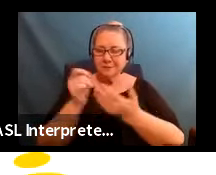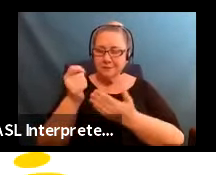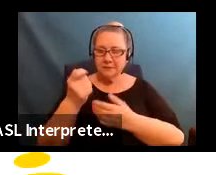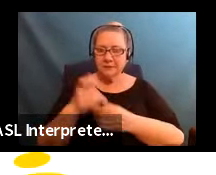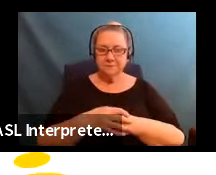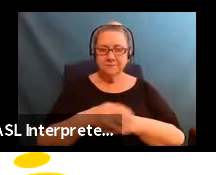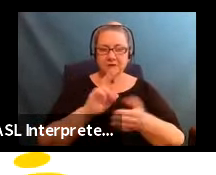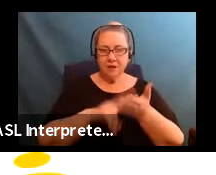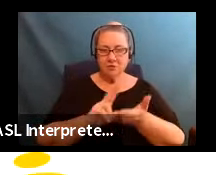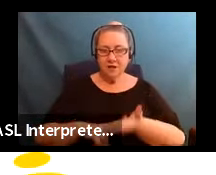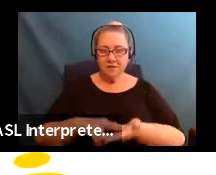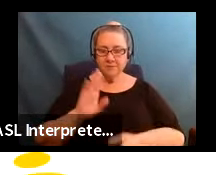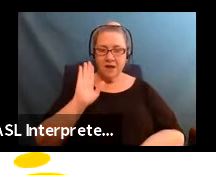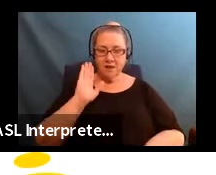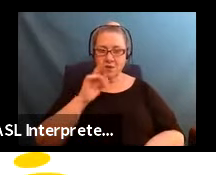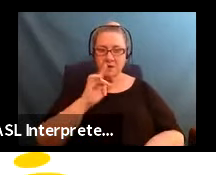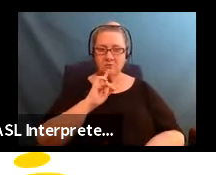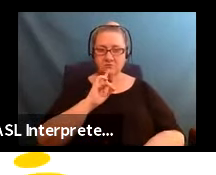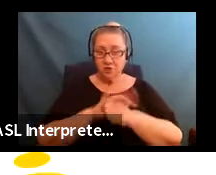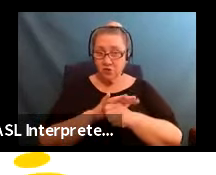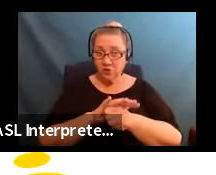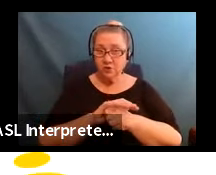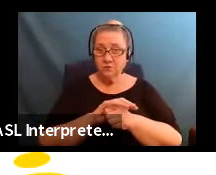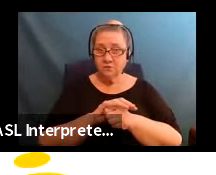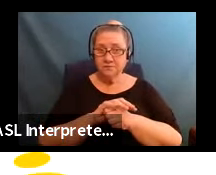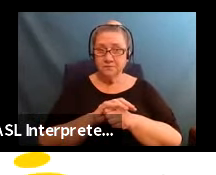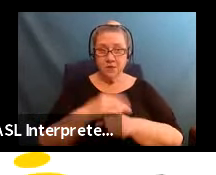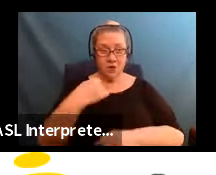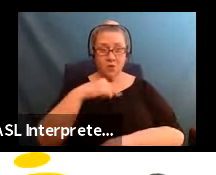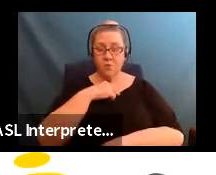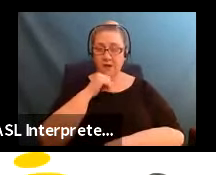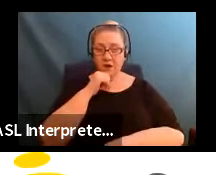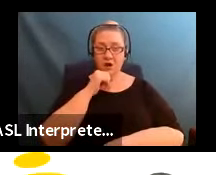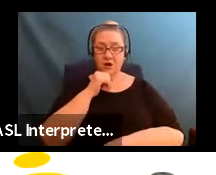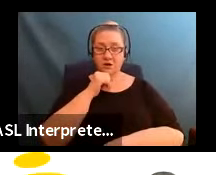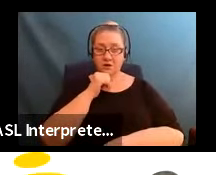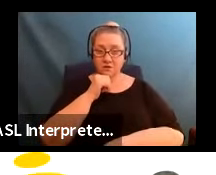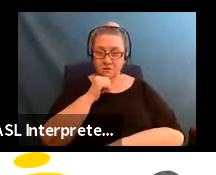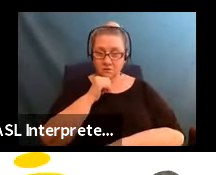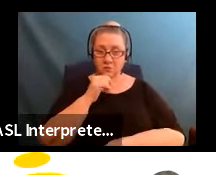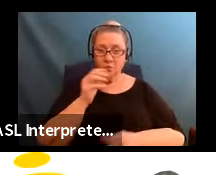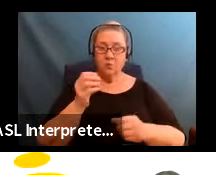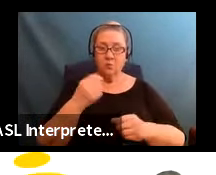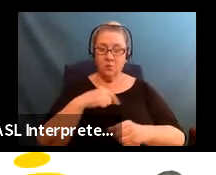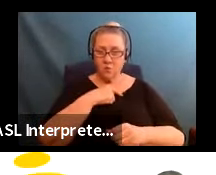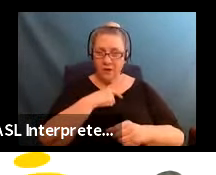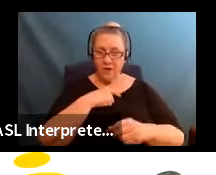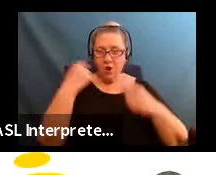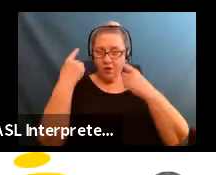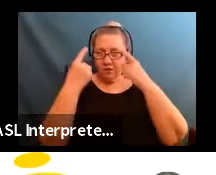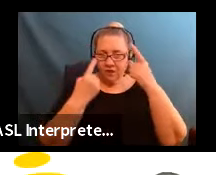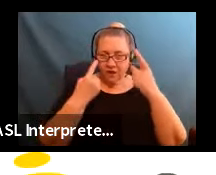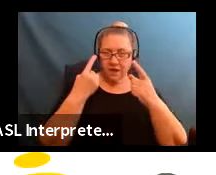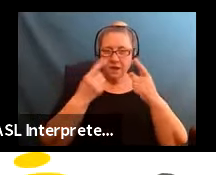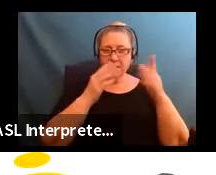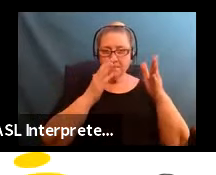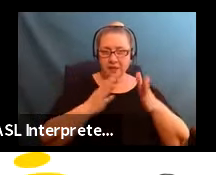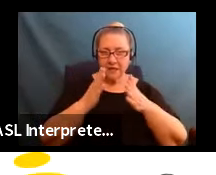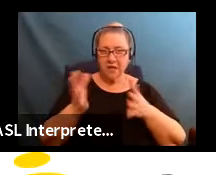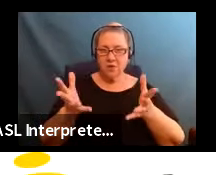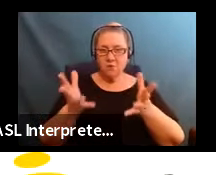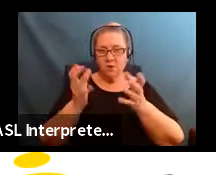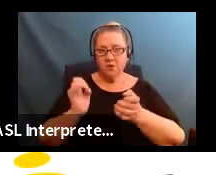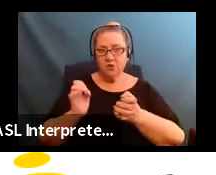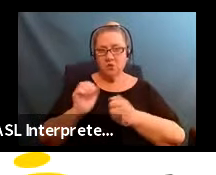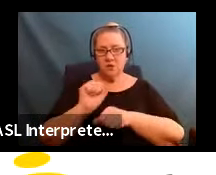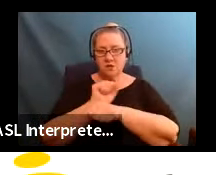not something that we definitely take lightly, but we want to be very thoughtful, and we need to do that in collaboration with the network. And since there's